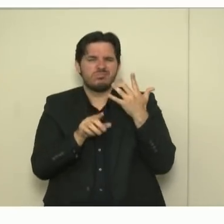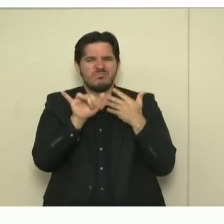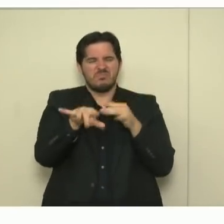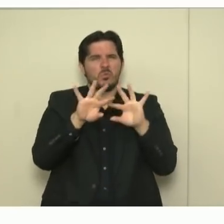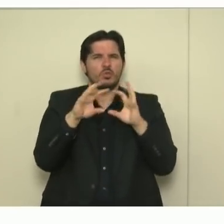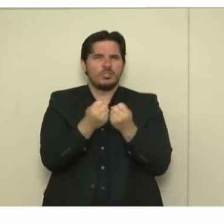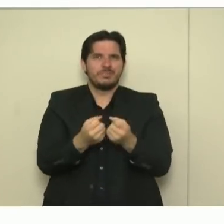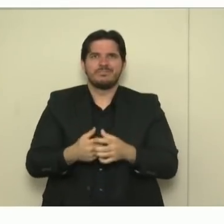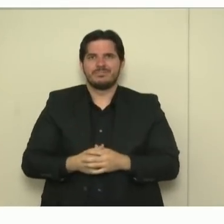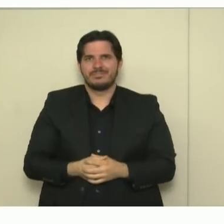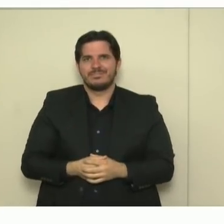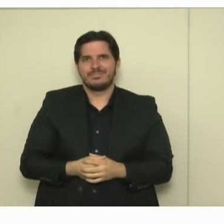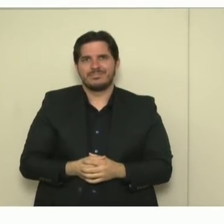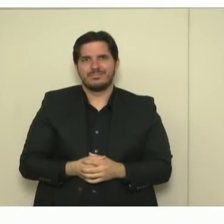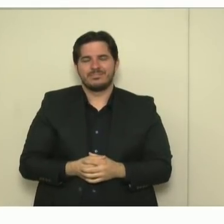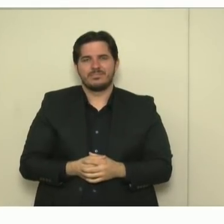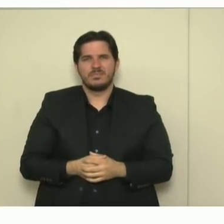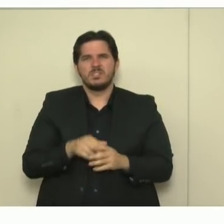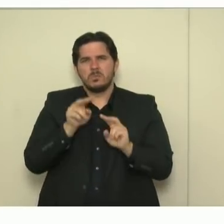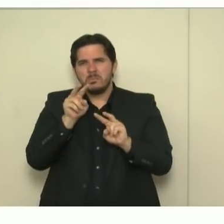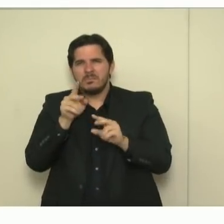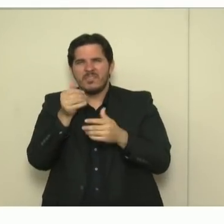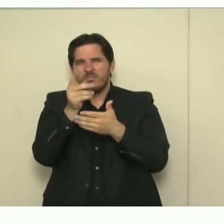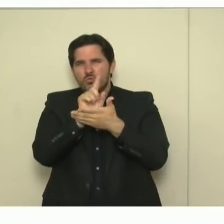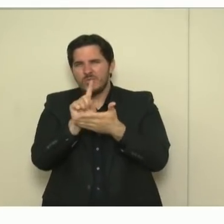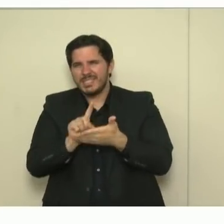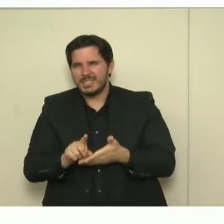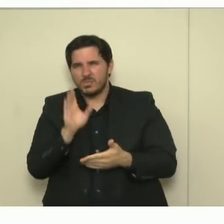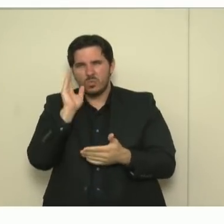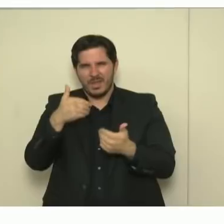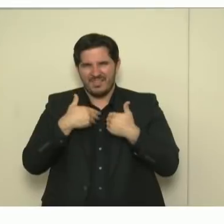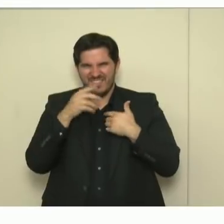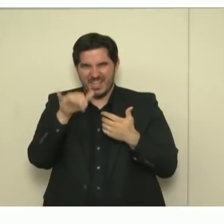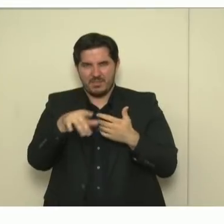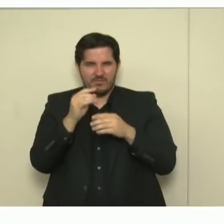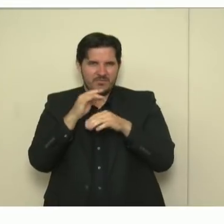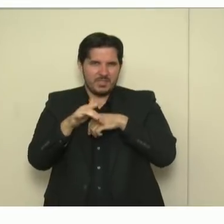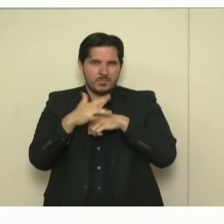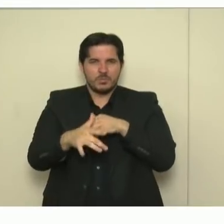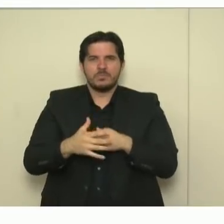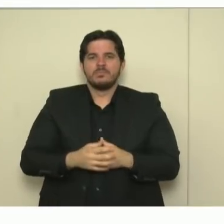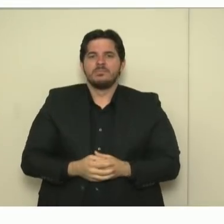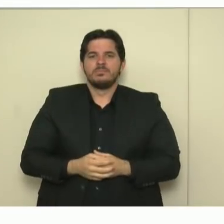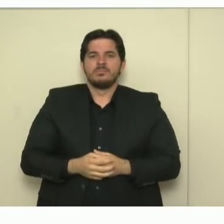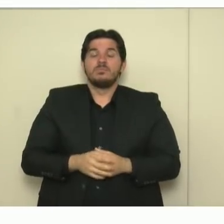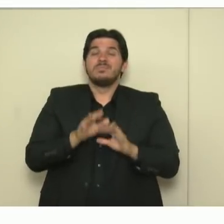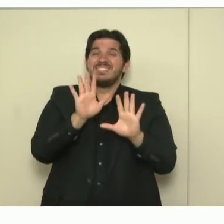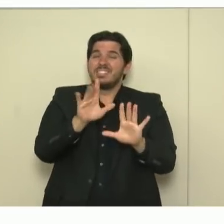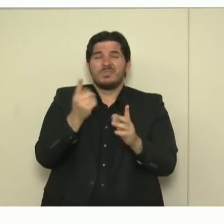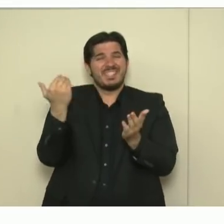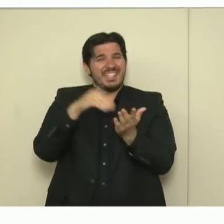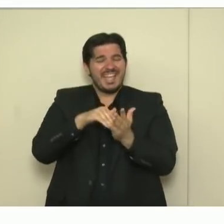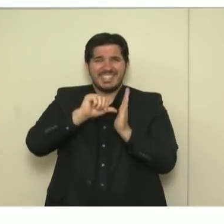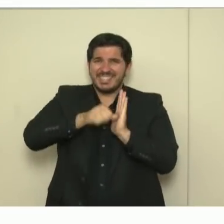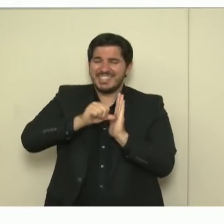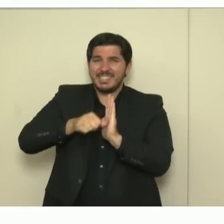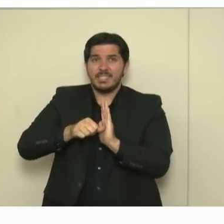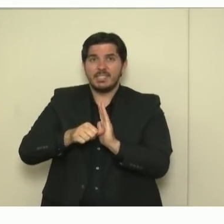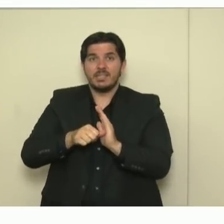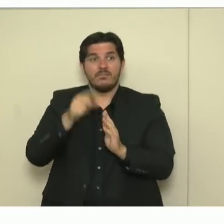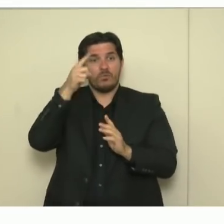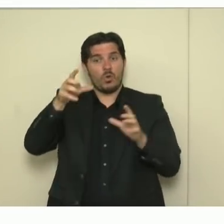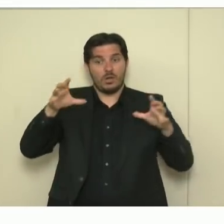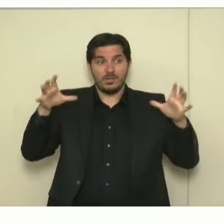So just a couple of reminders, and I know I said this last time and I'll say it again. Getting this right means that we have to have everybody on